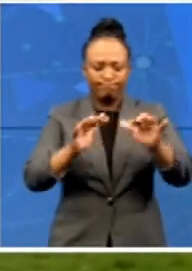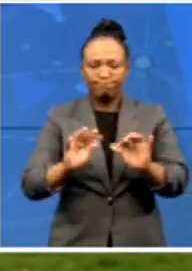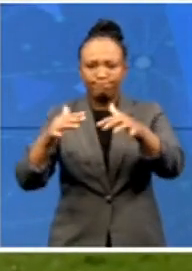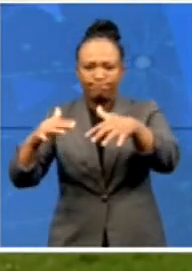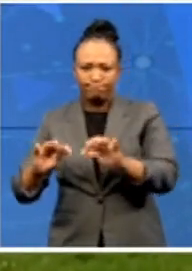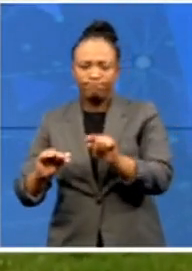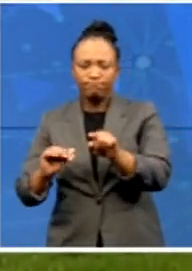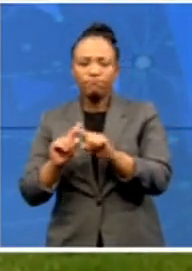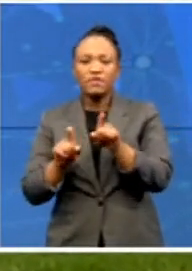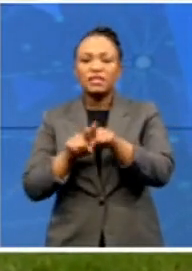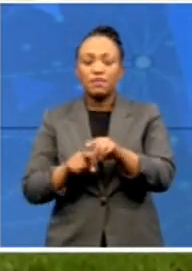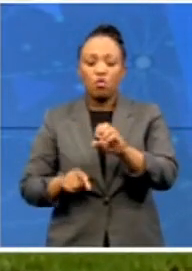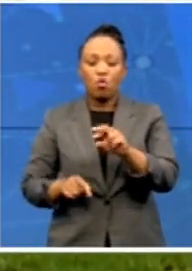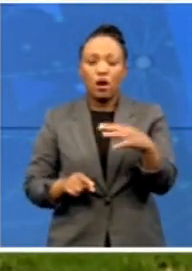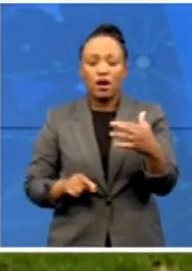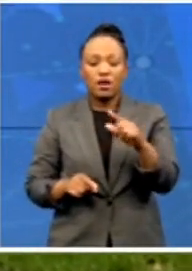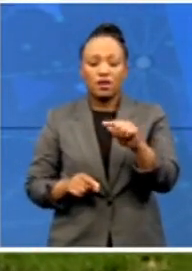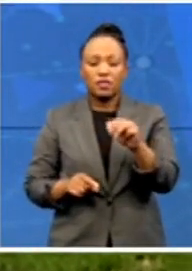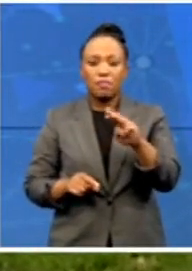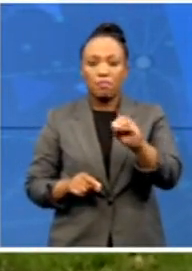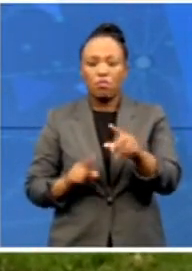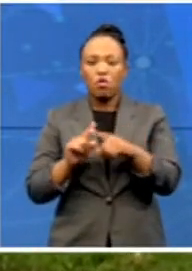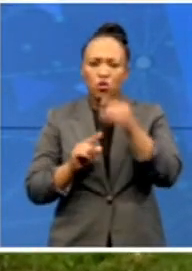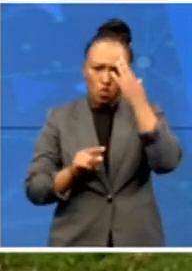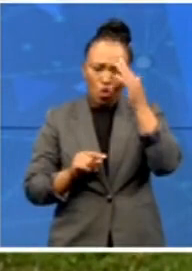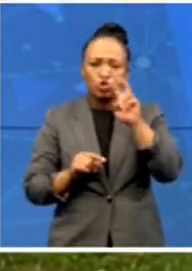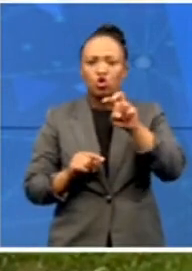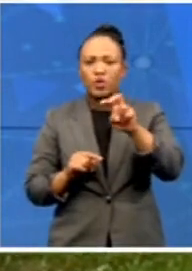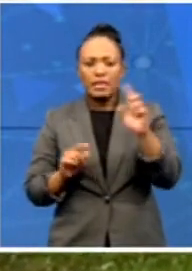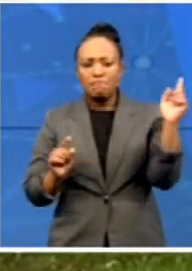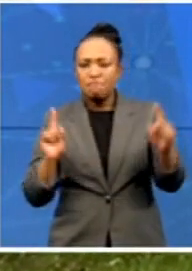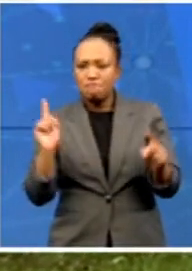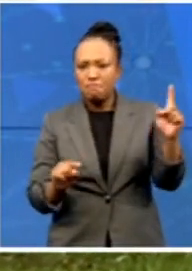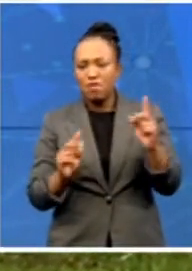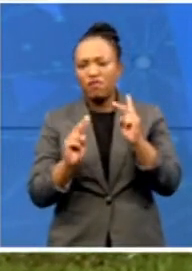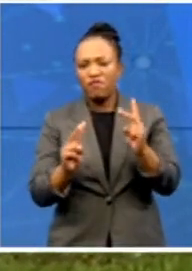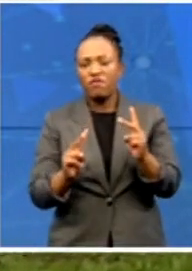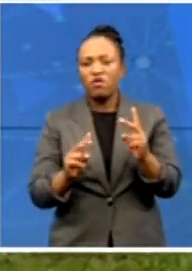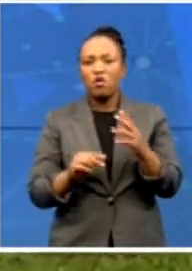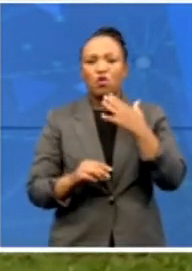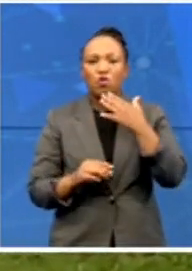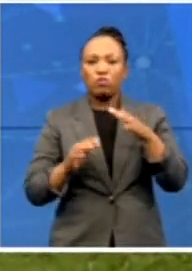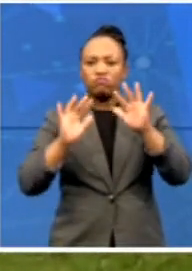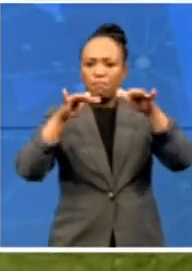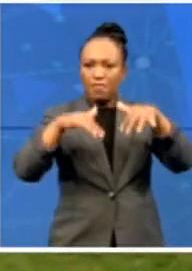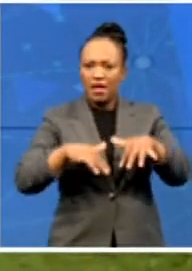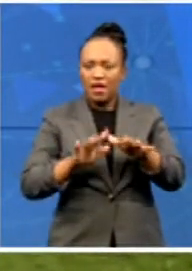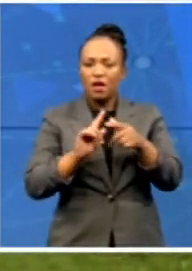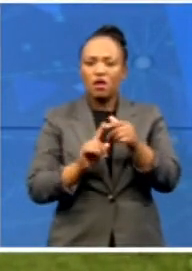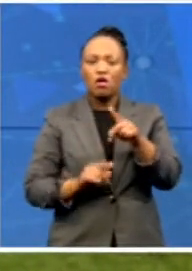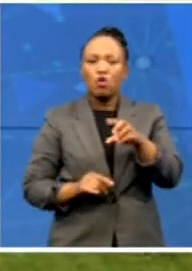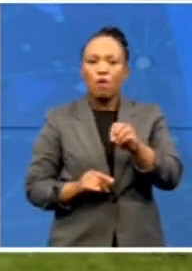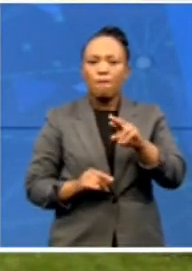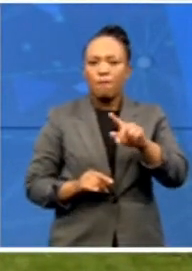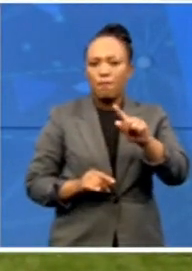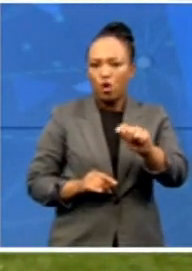many tourist destinations. To mention a few, we have Coffee Bay, we have Port St. John's, we have Lusikisiki, where people like to